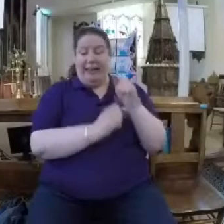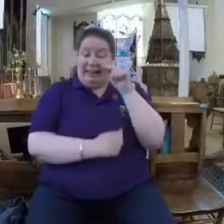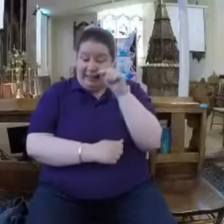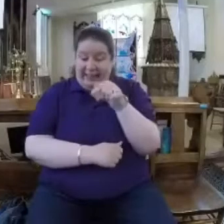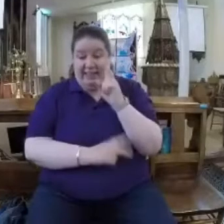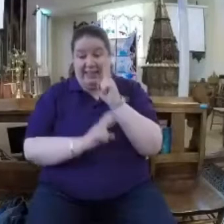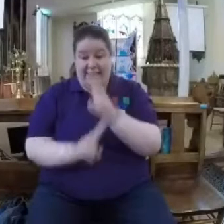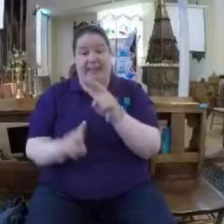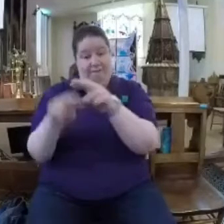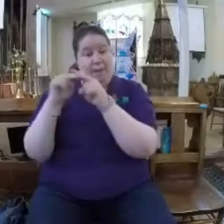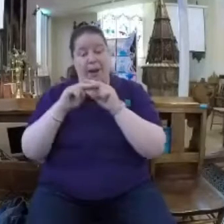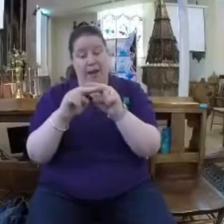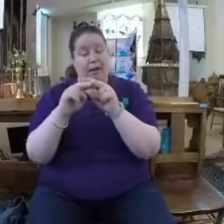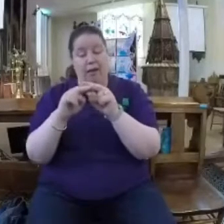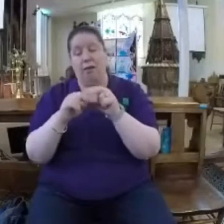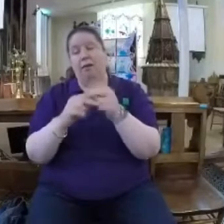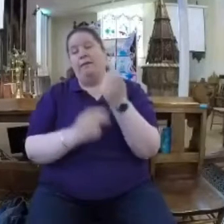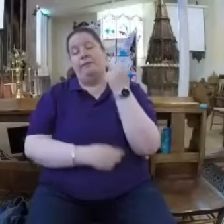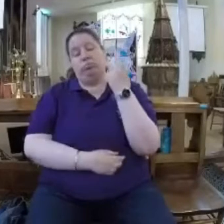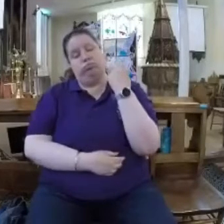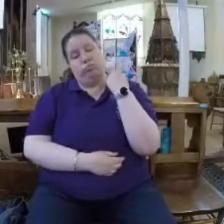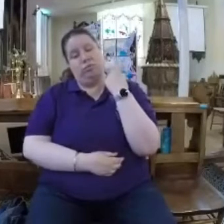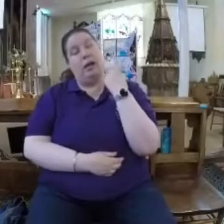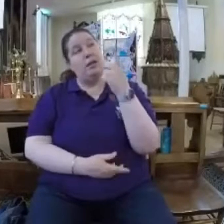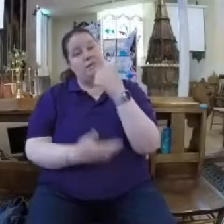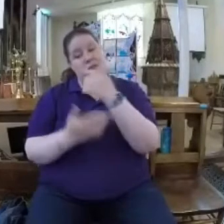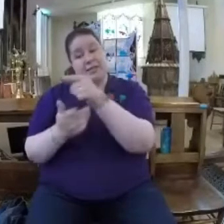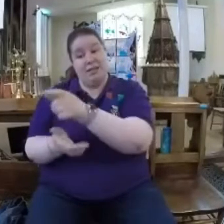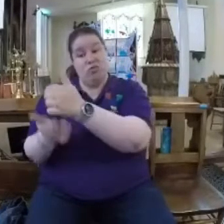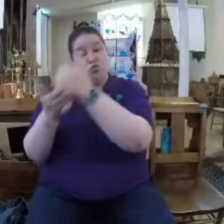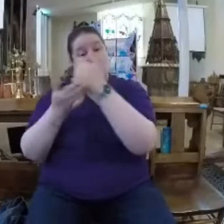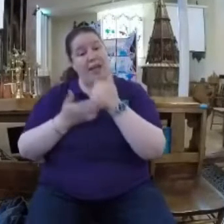and his family fully embrace the grace of his son.